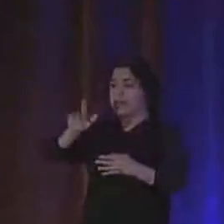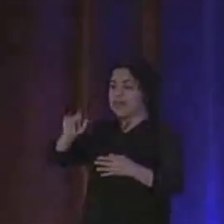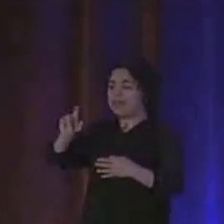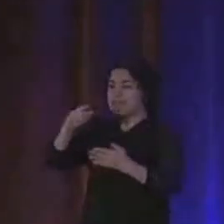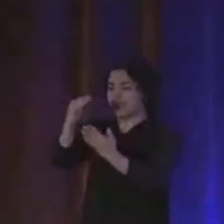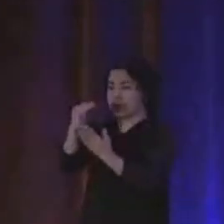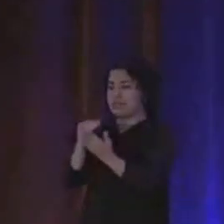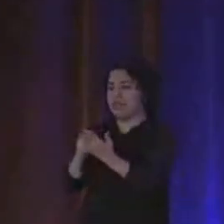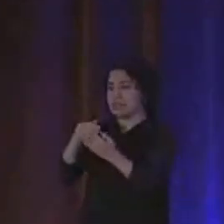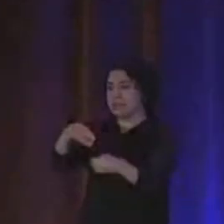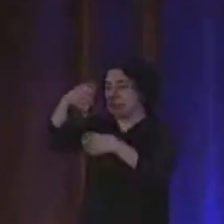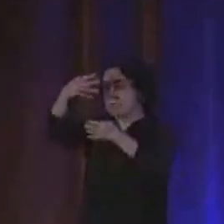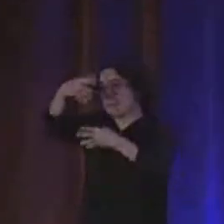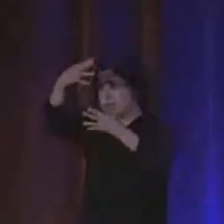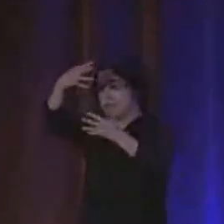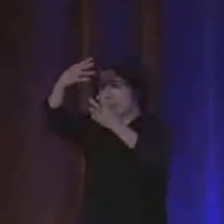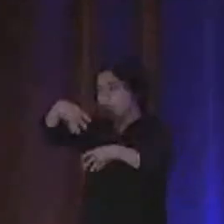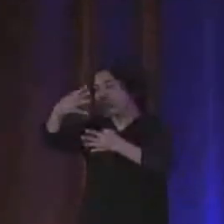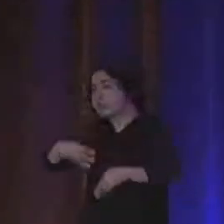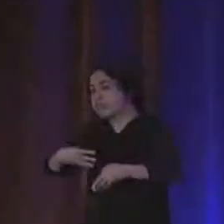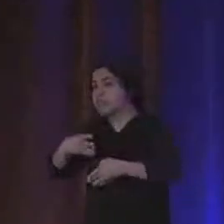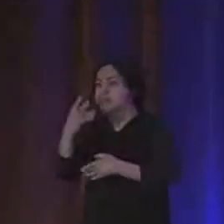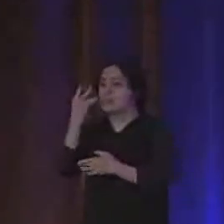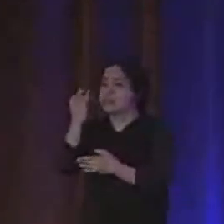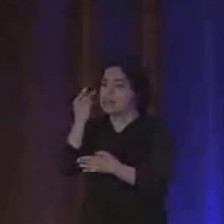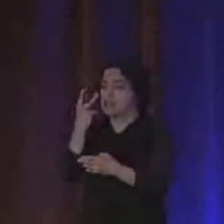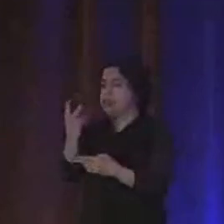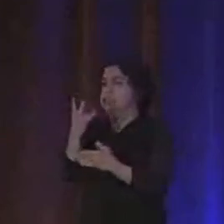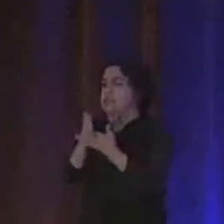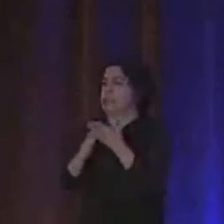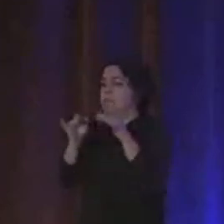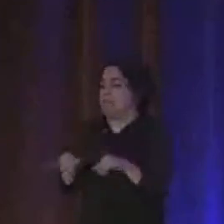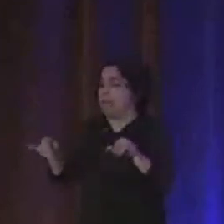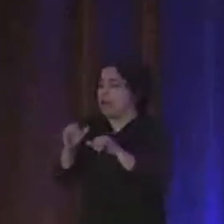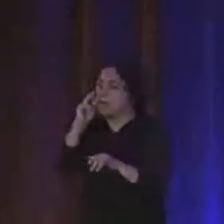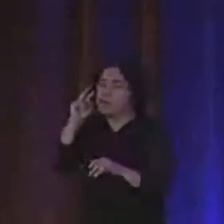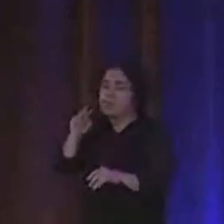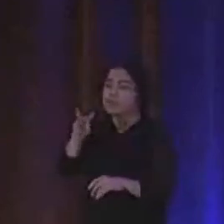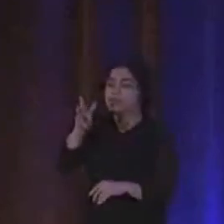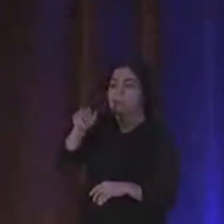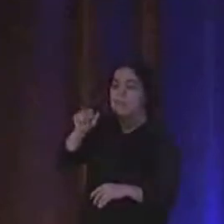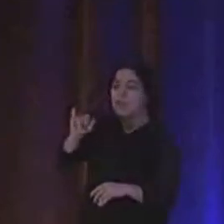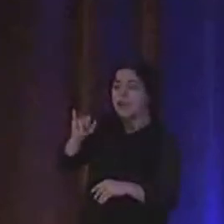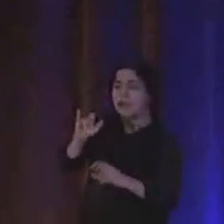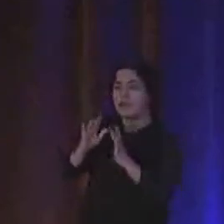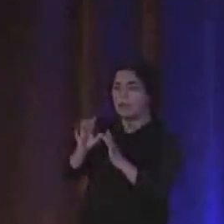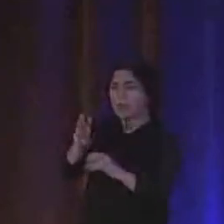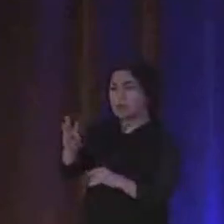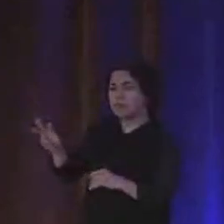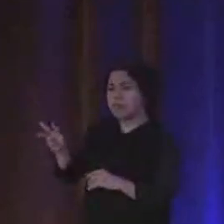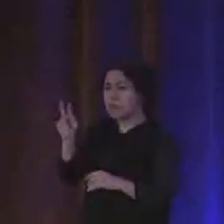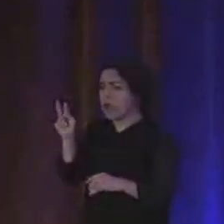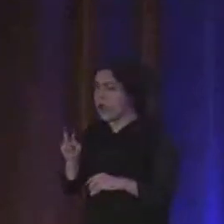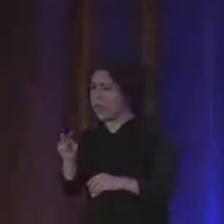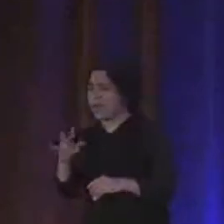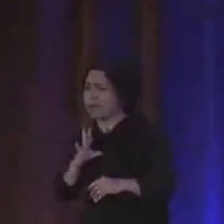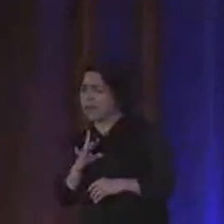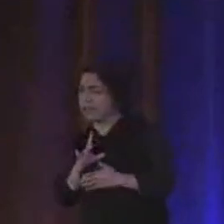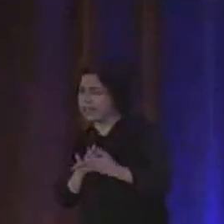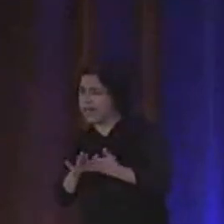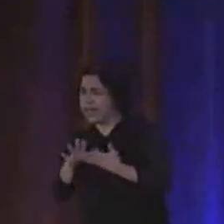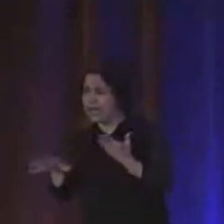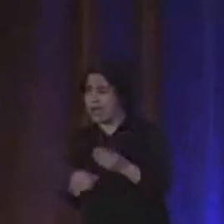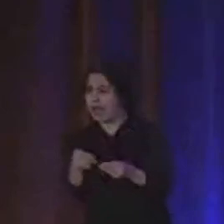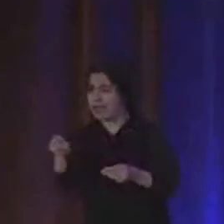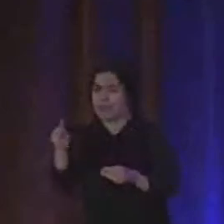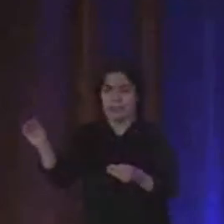and end, because you see some of those patterns when you look in those WAI sites. You're like, oh, that's kind of nice. Why don't we add that to